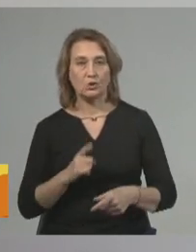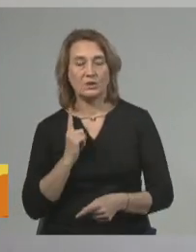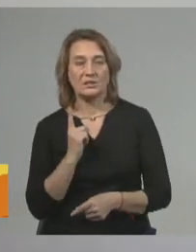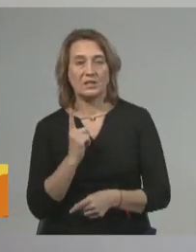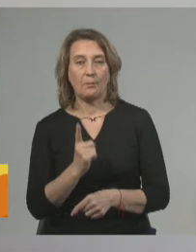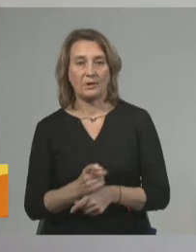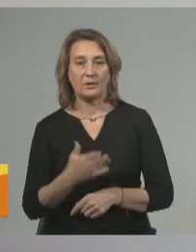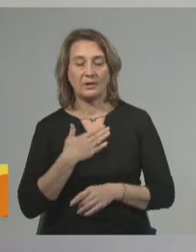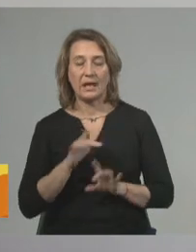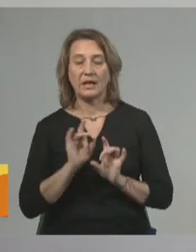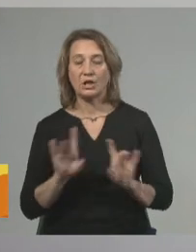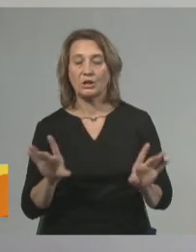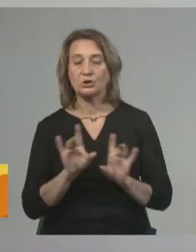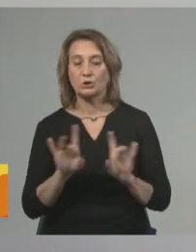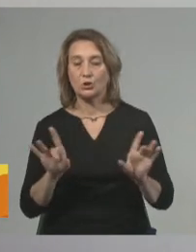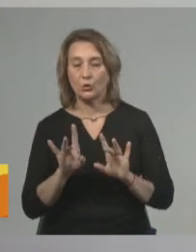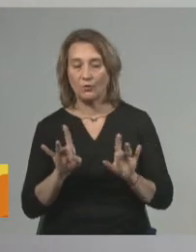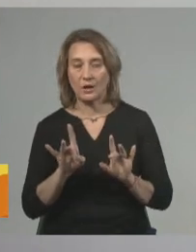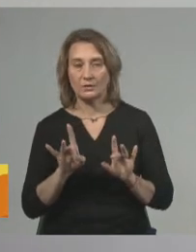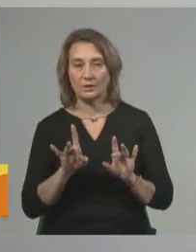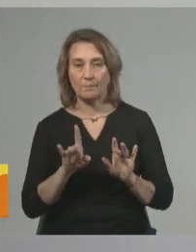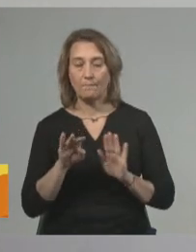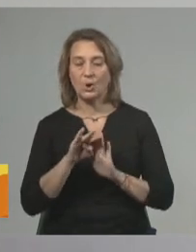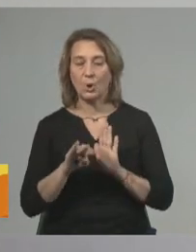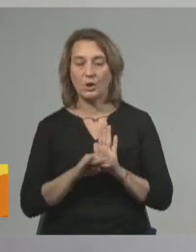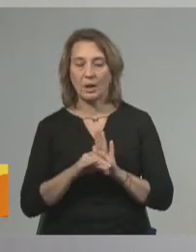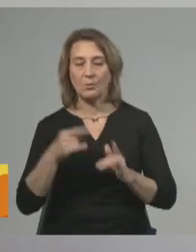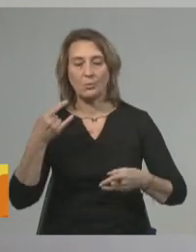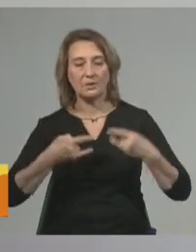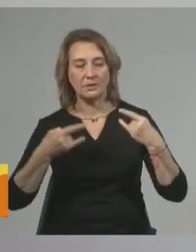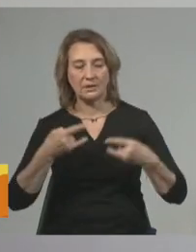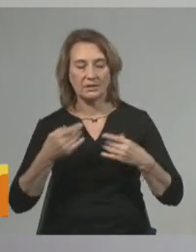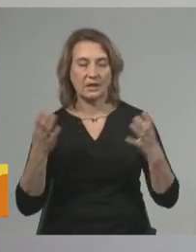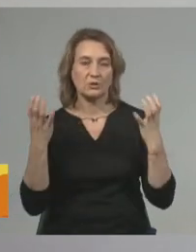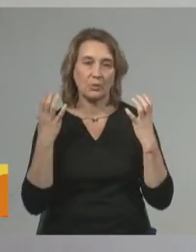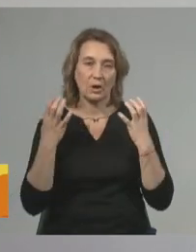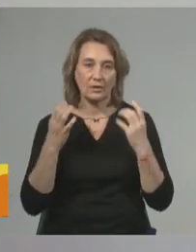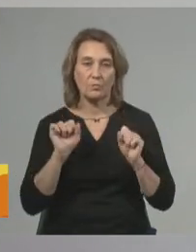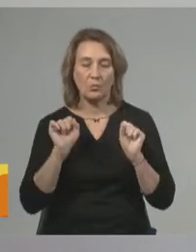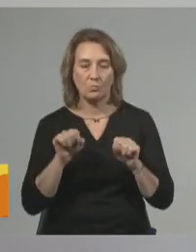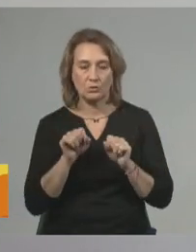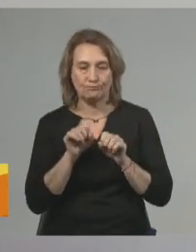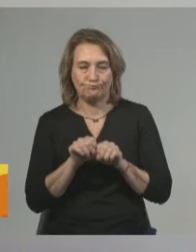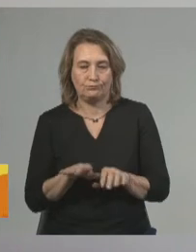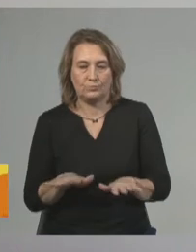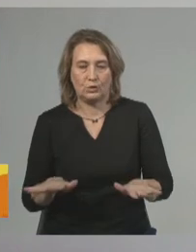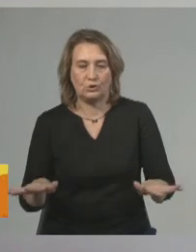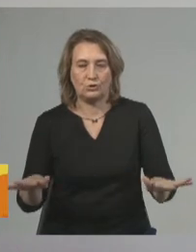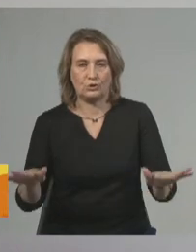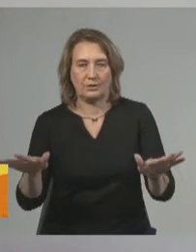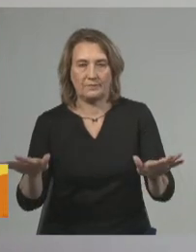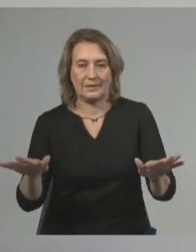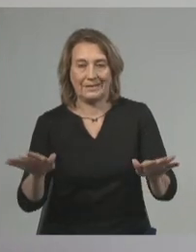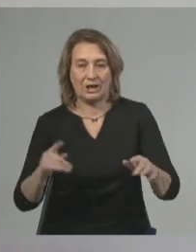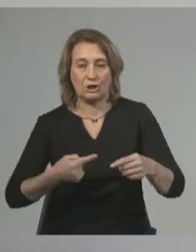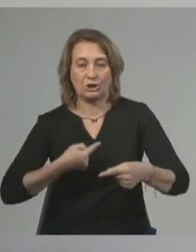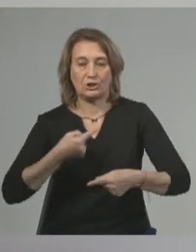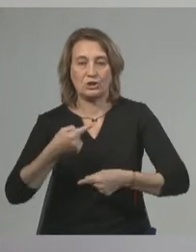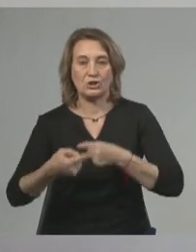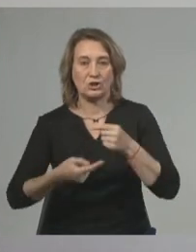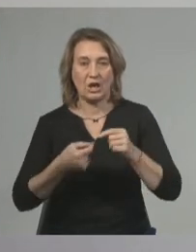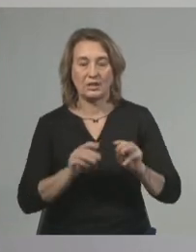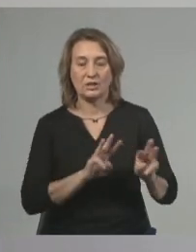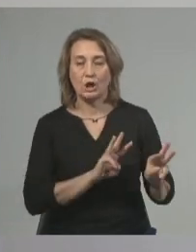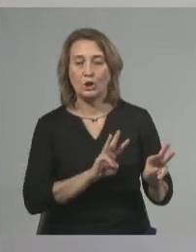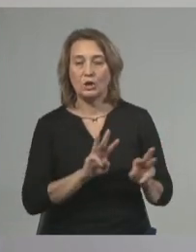become the only way for us to distribute our content so we we know very well let's say this the positive side of this this